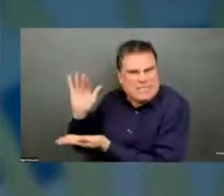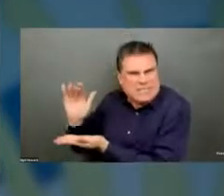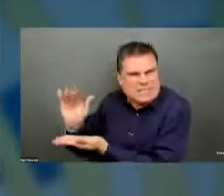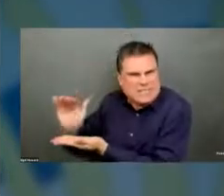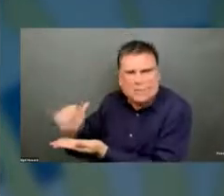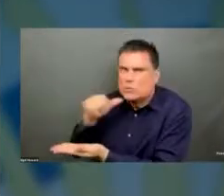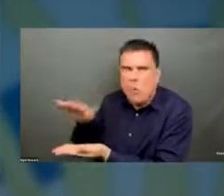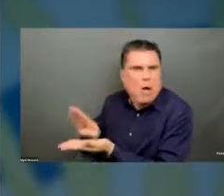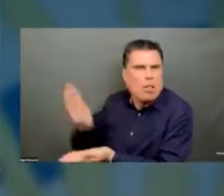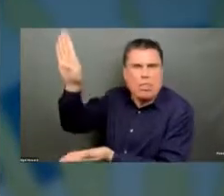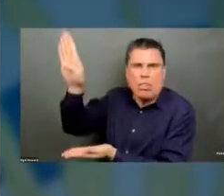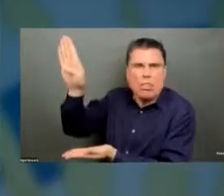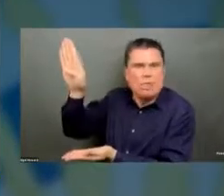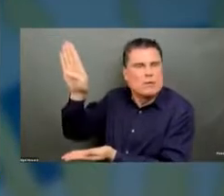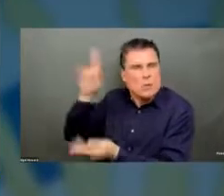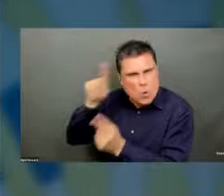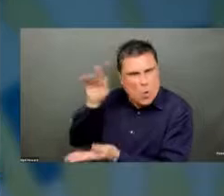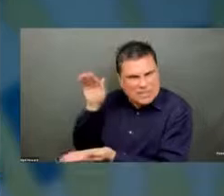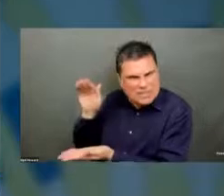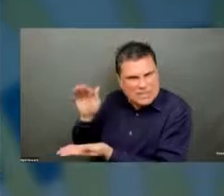right now?